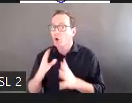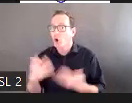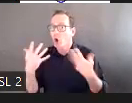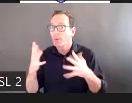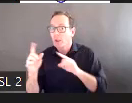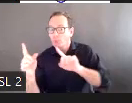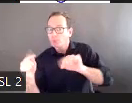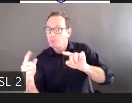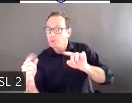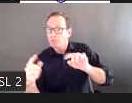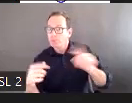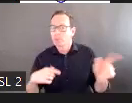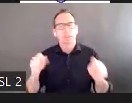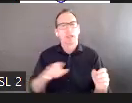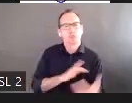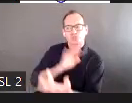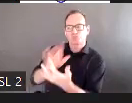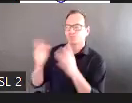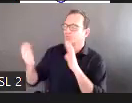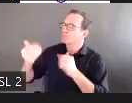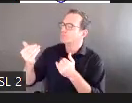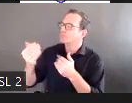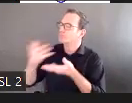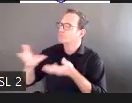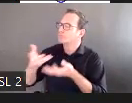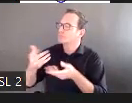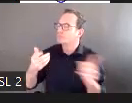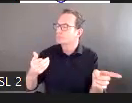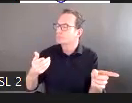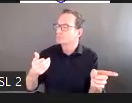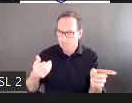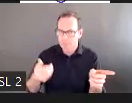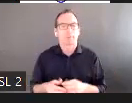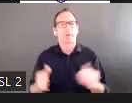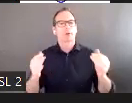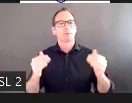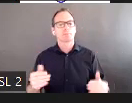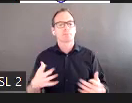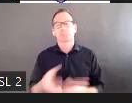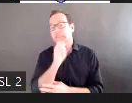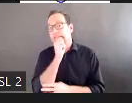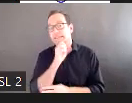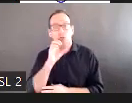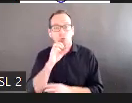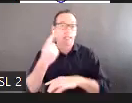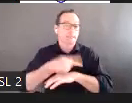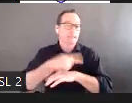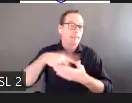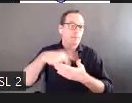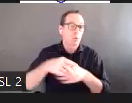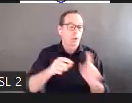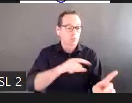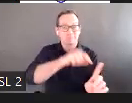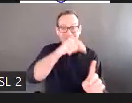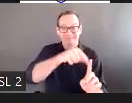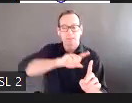there other supports that they're attending, seniors day programs, memory clinics,